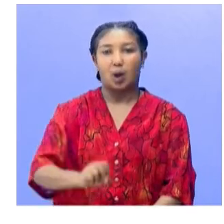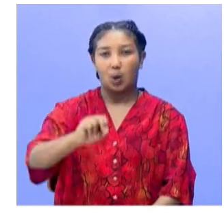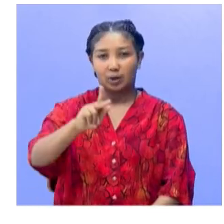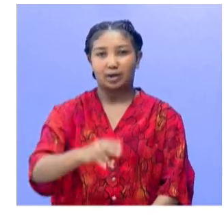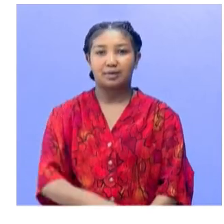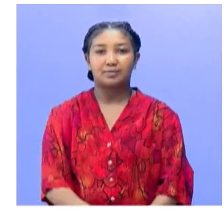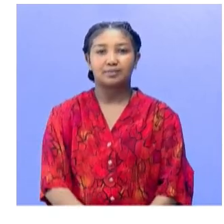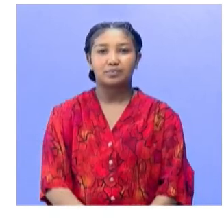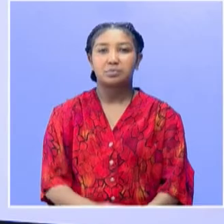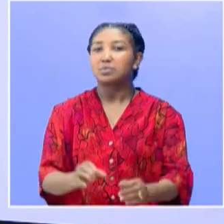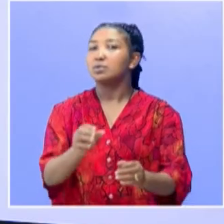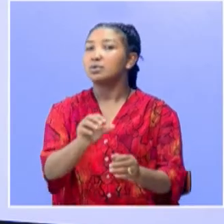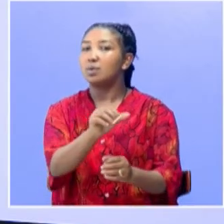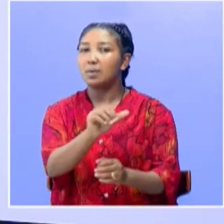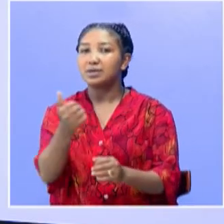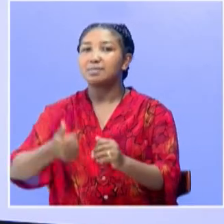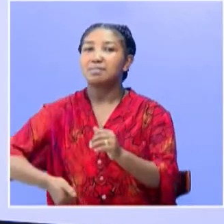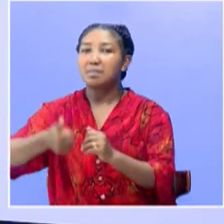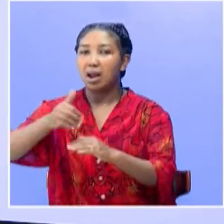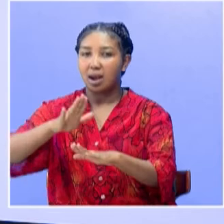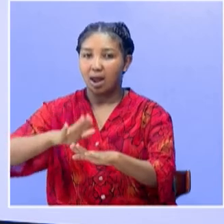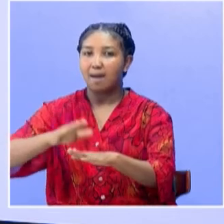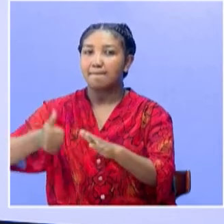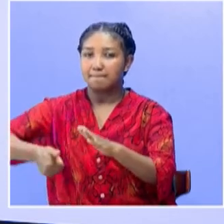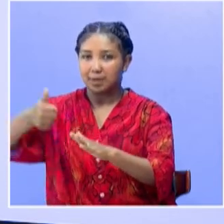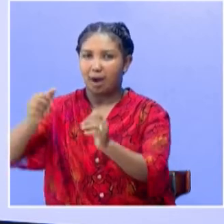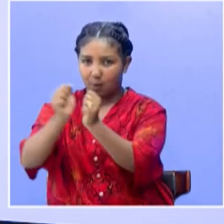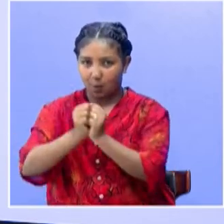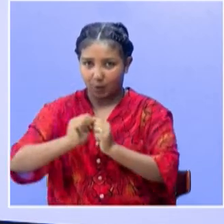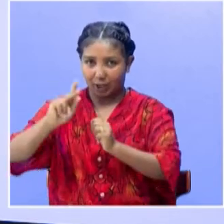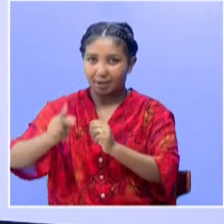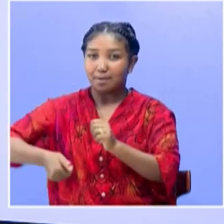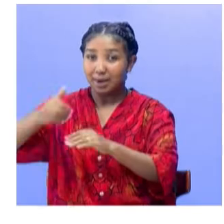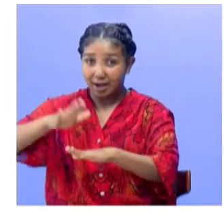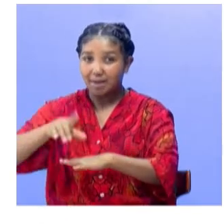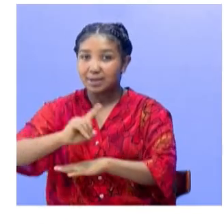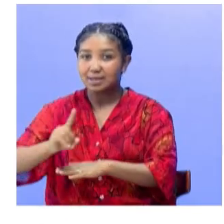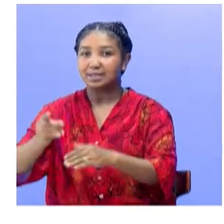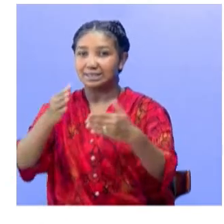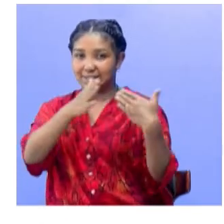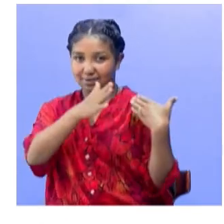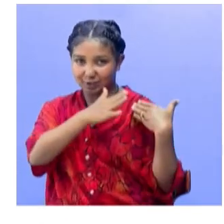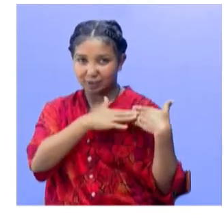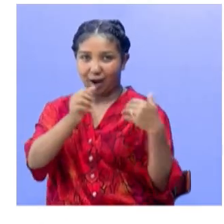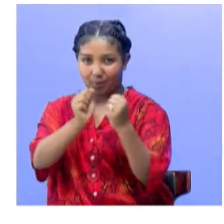Okay. How about the main clause? Say it with me, say it with me. We said what?